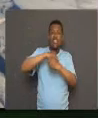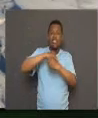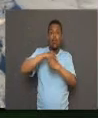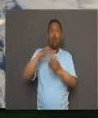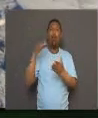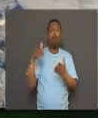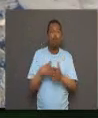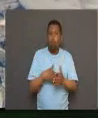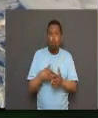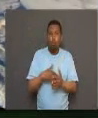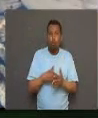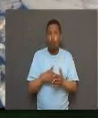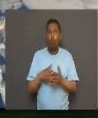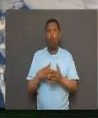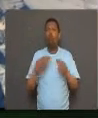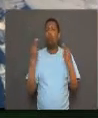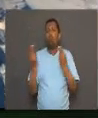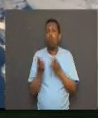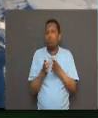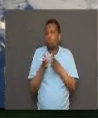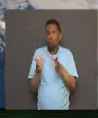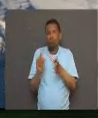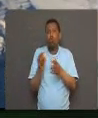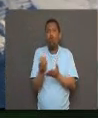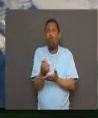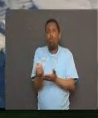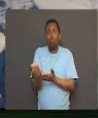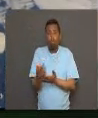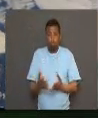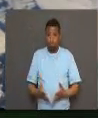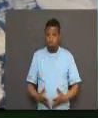poor, infertile soil.